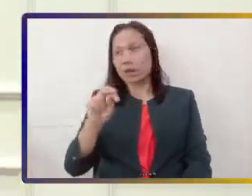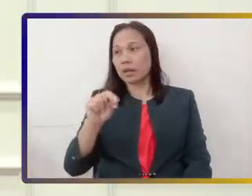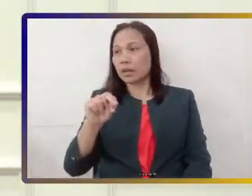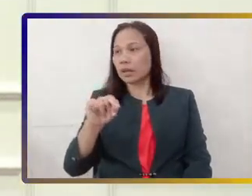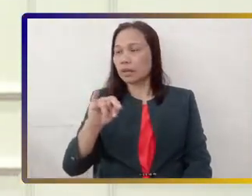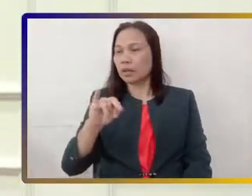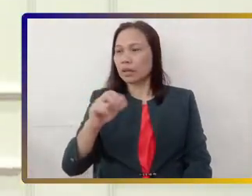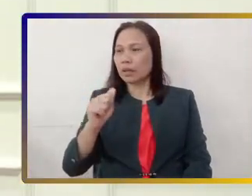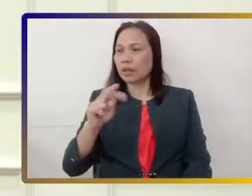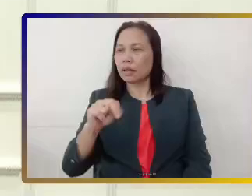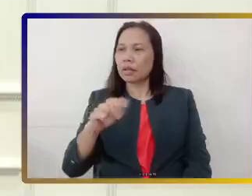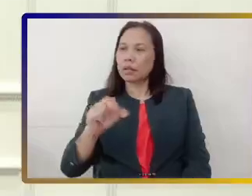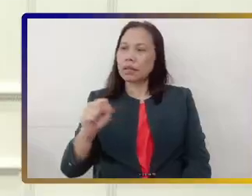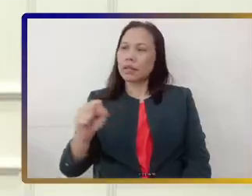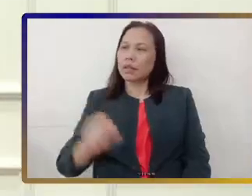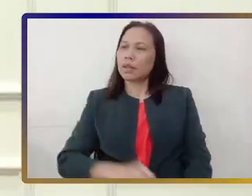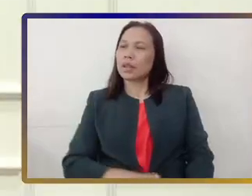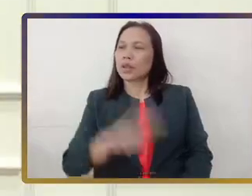15